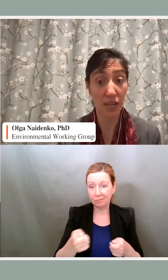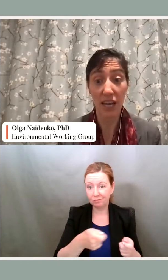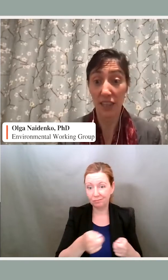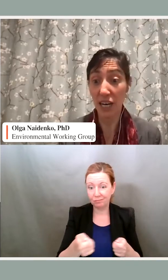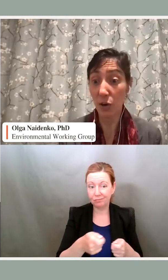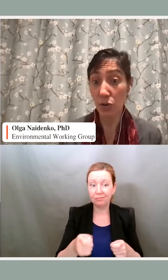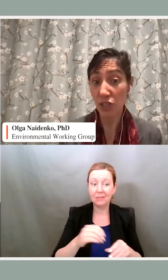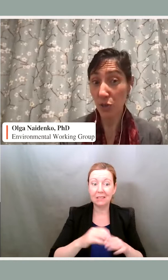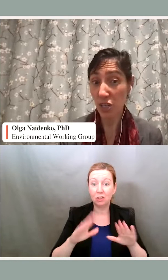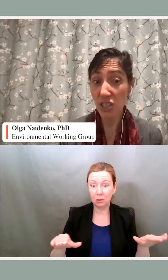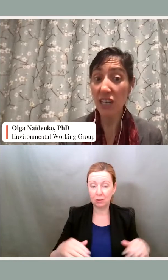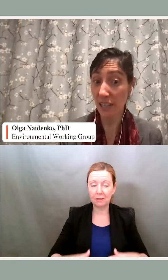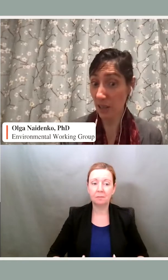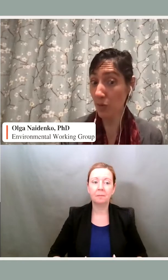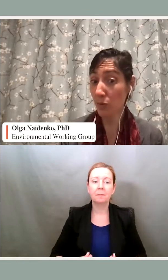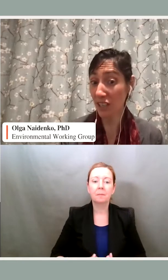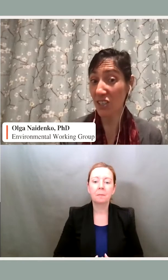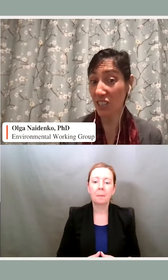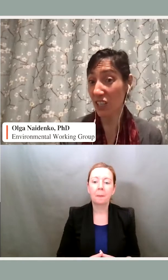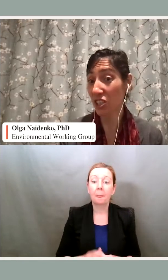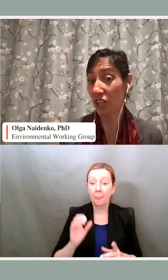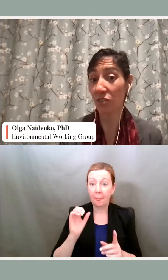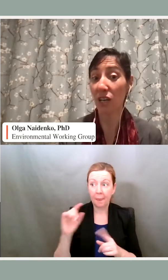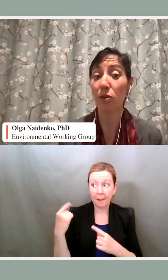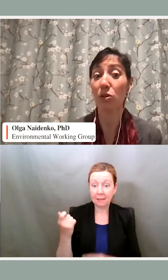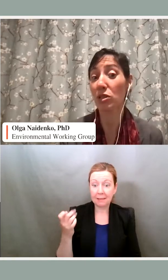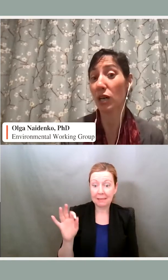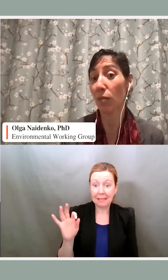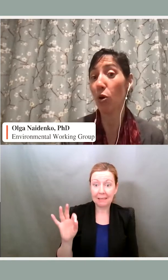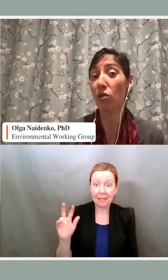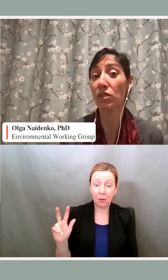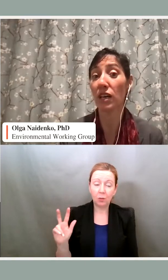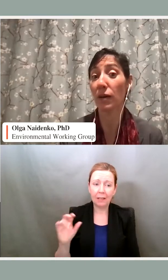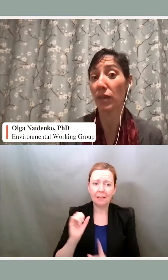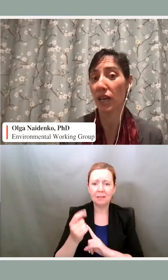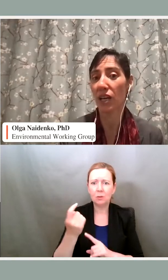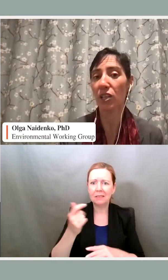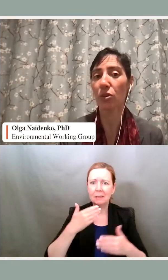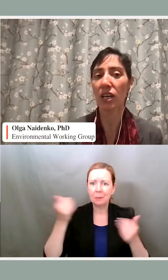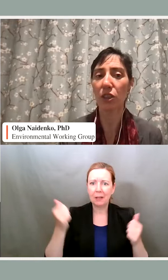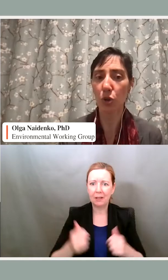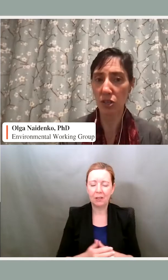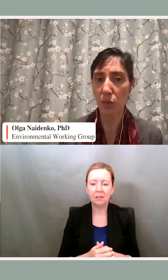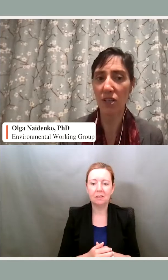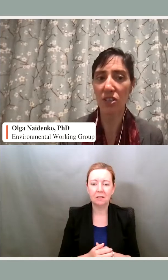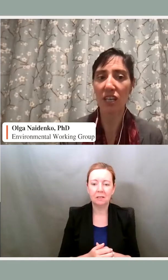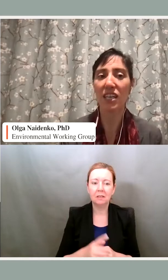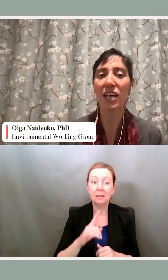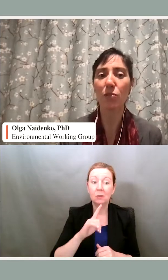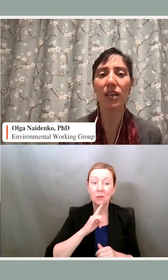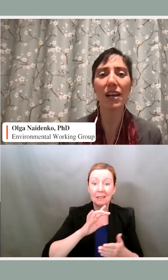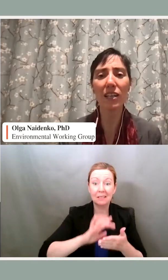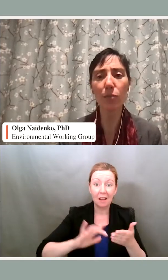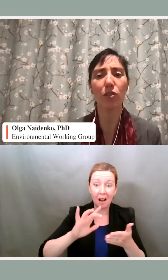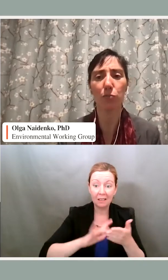children. Now, the situation is a little bit better since 1993 because some of the really toxic pesticides, there